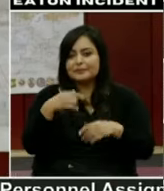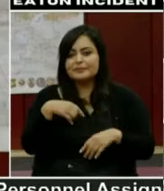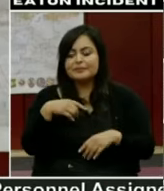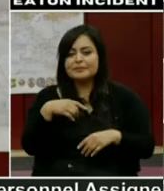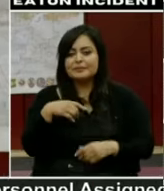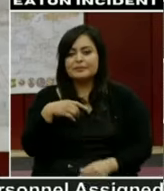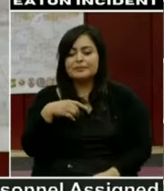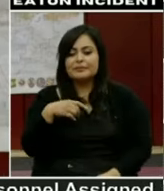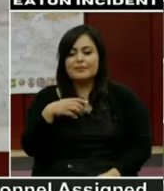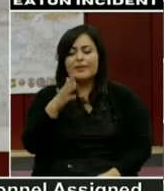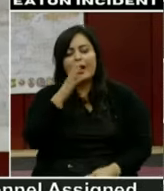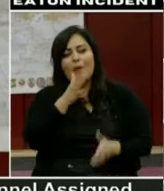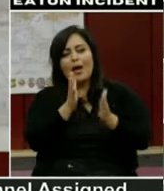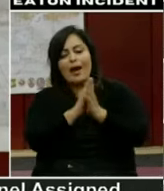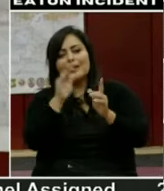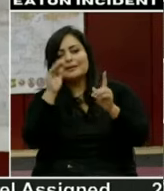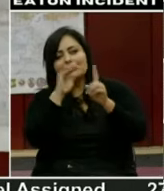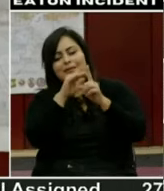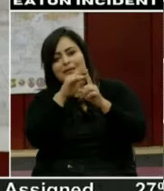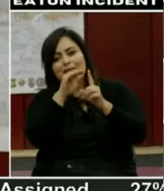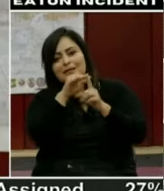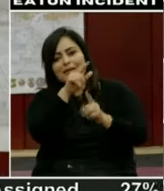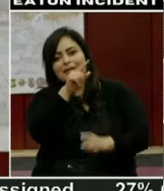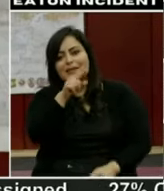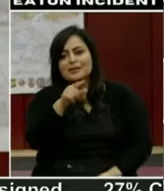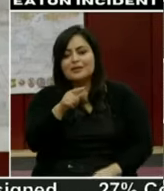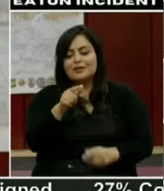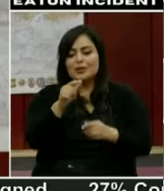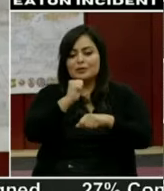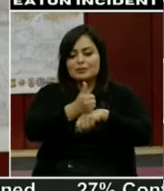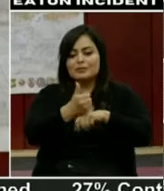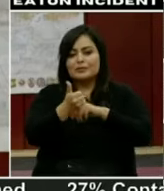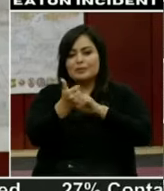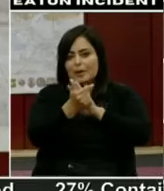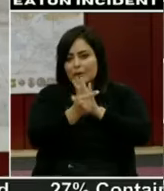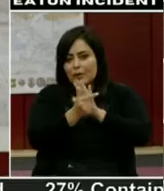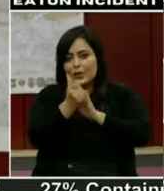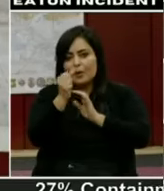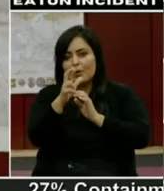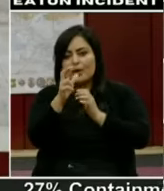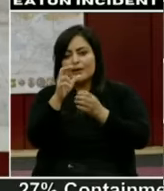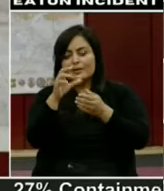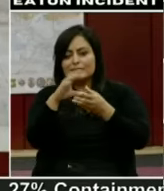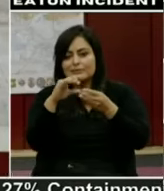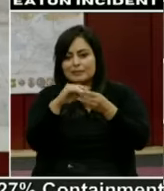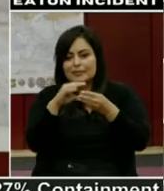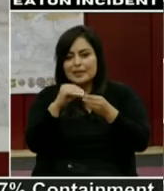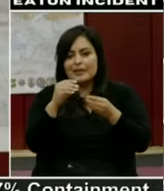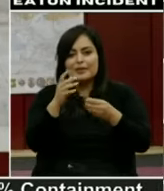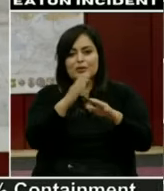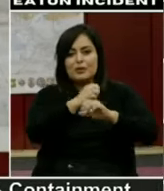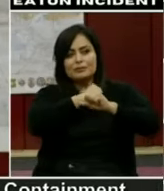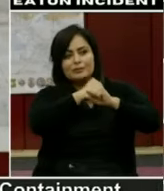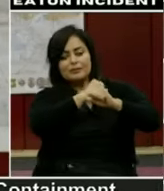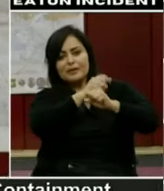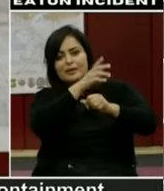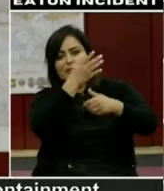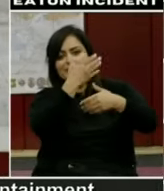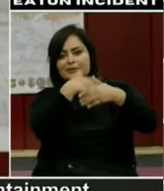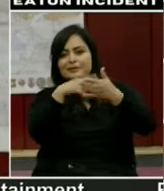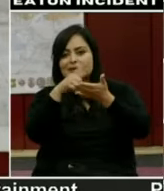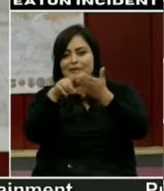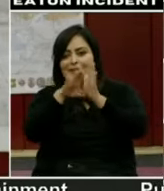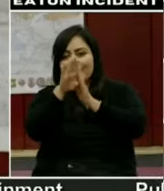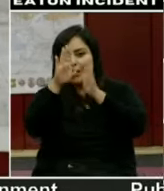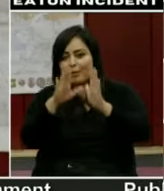difficult. I'm going to ask him to actually look at suspending the legislation that has made it so easy for developers to come in and build dense